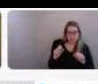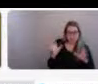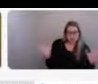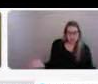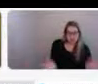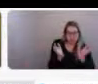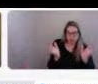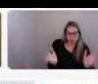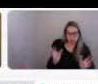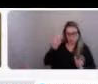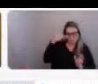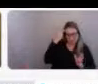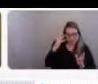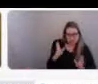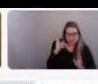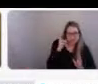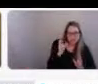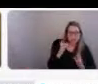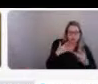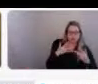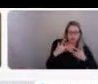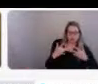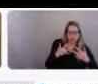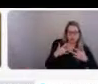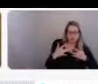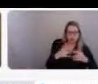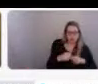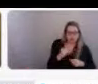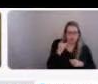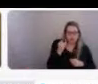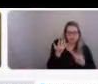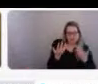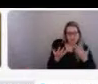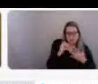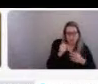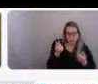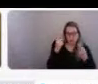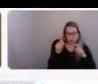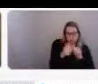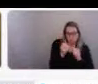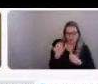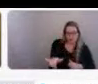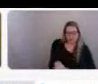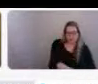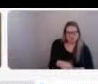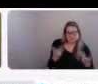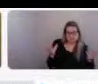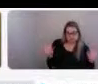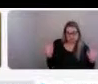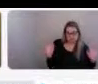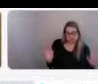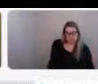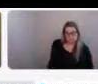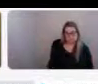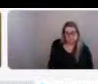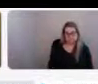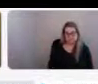politicians to hear our concerns even if they may not agree with us that's it